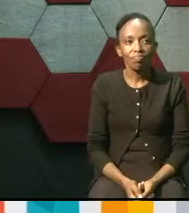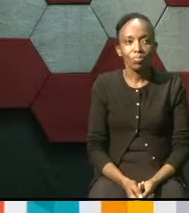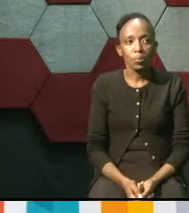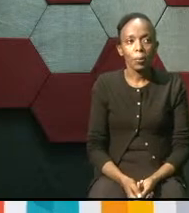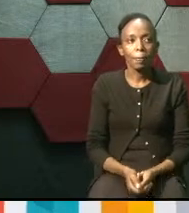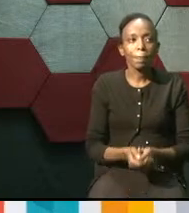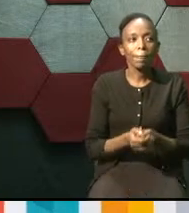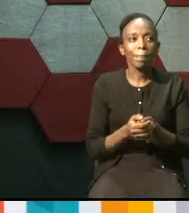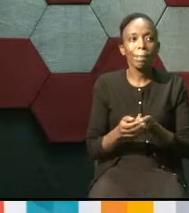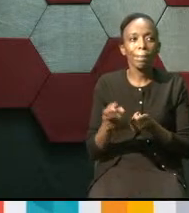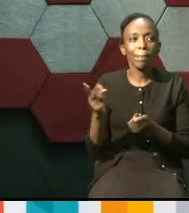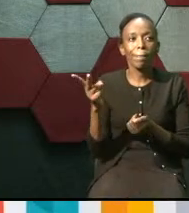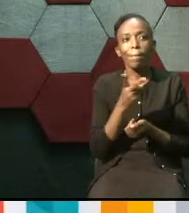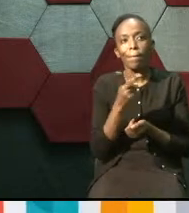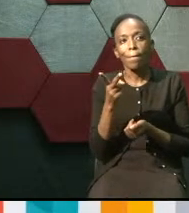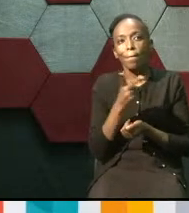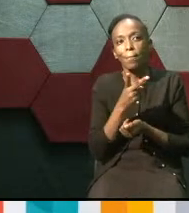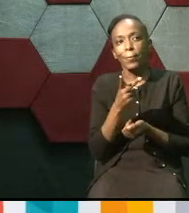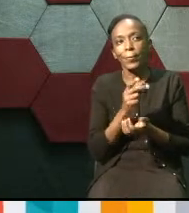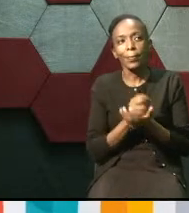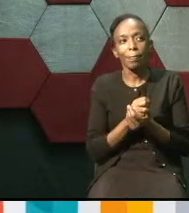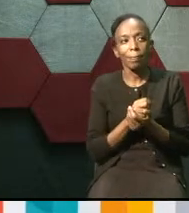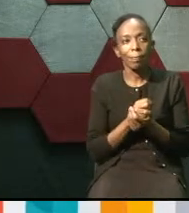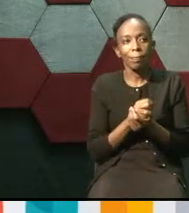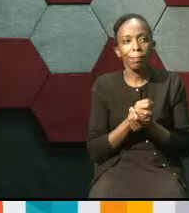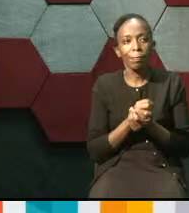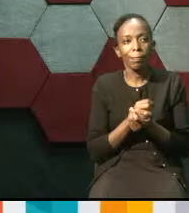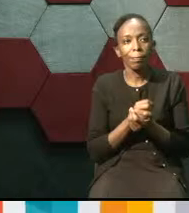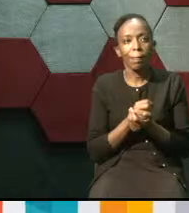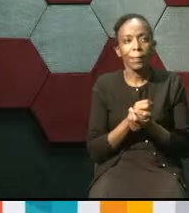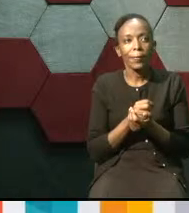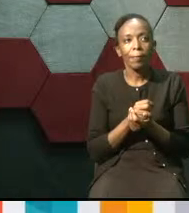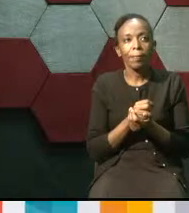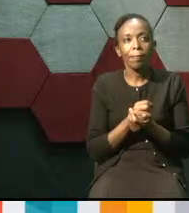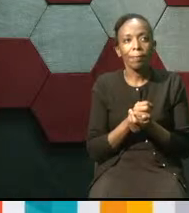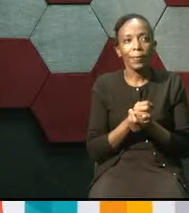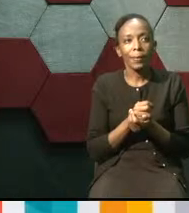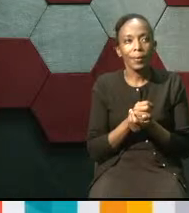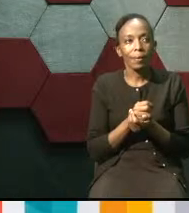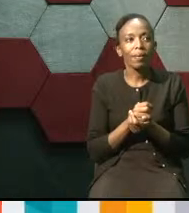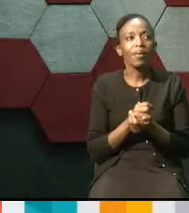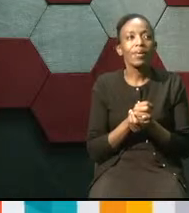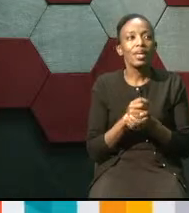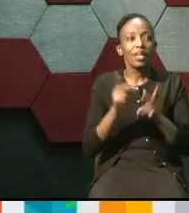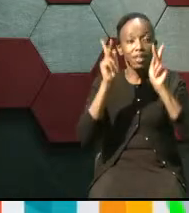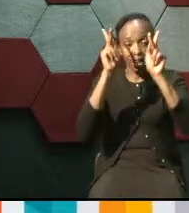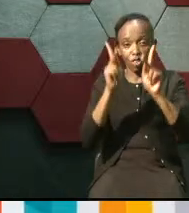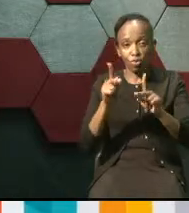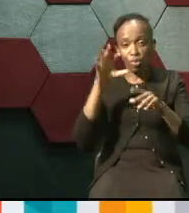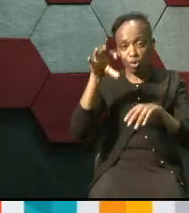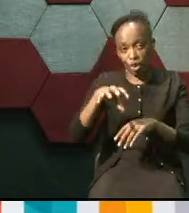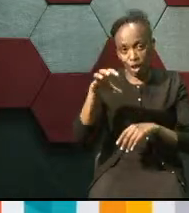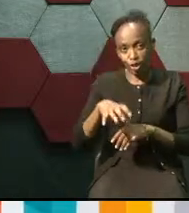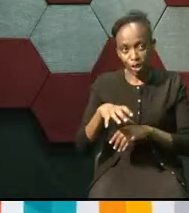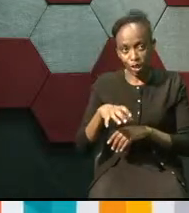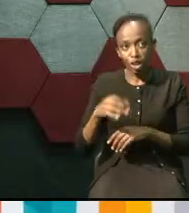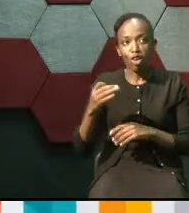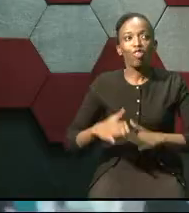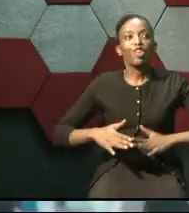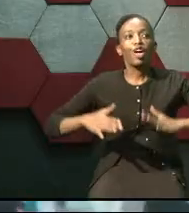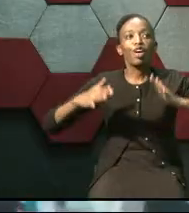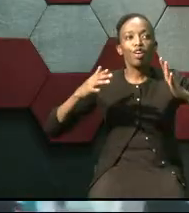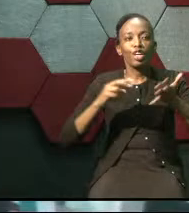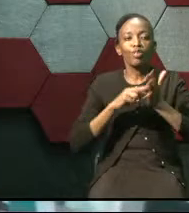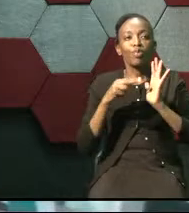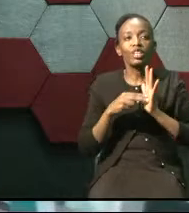Collins Odiambo and Faith Inzauli from Joyland Special Secondary School in Kisumu County for their great